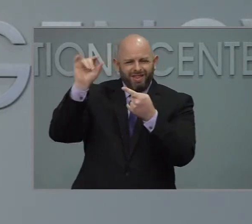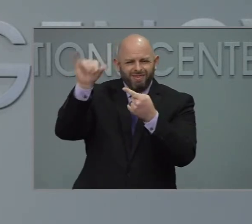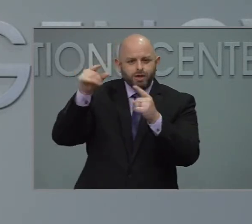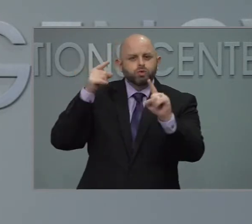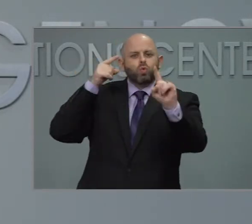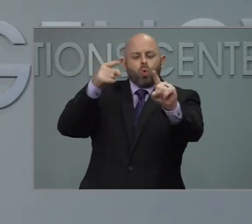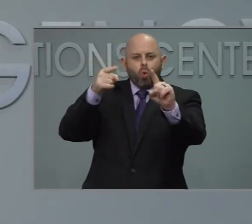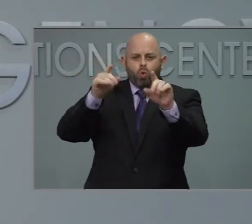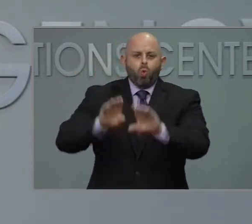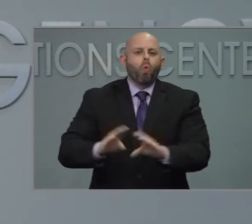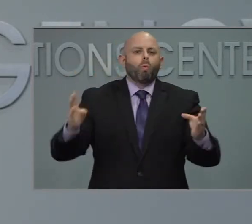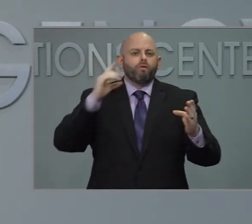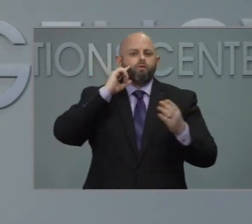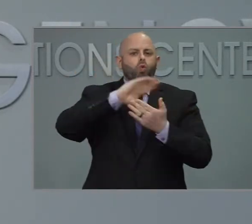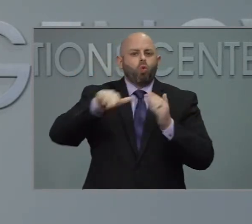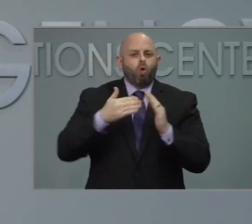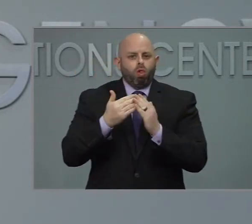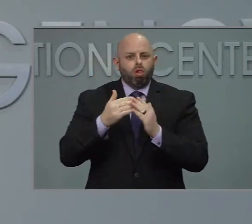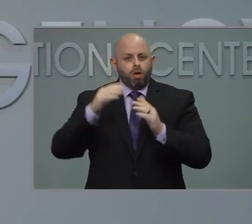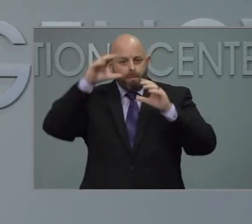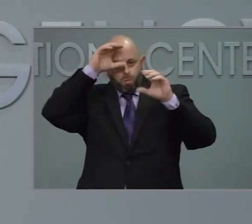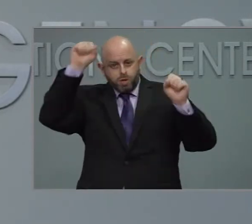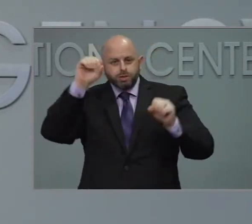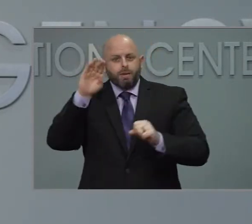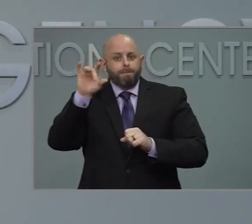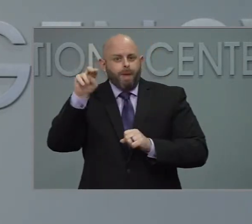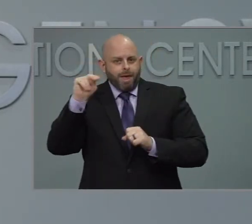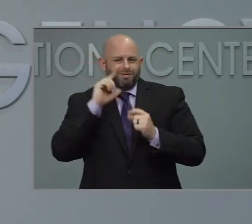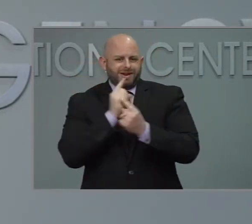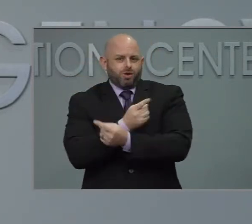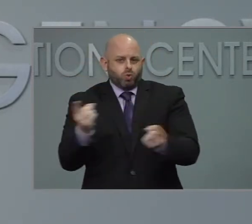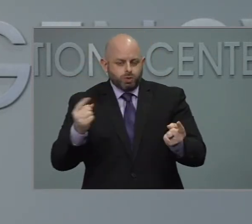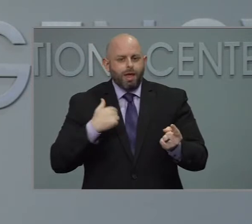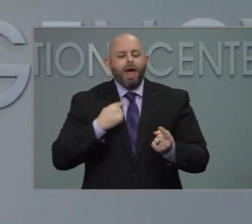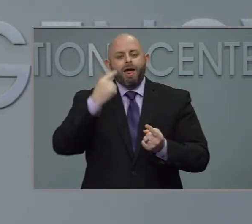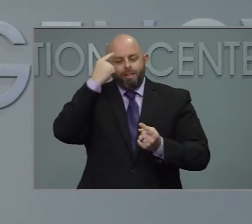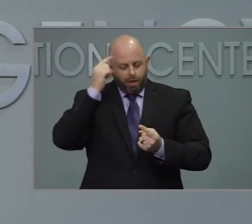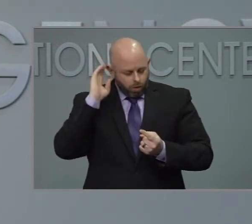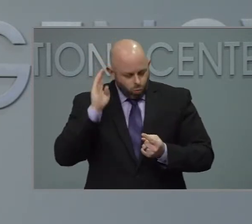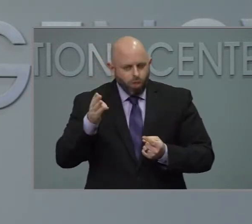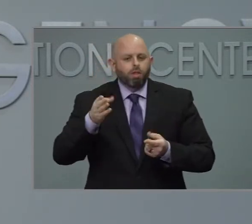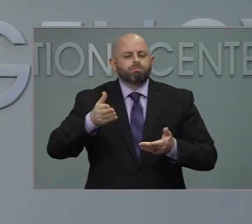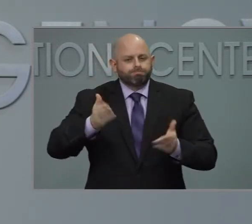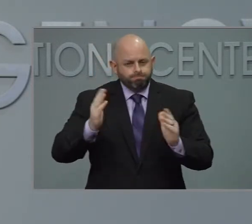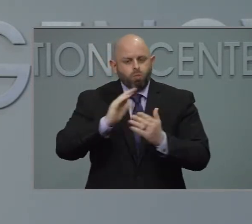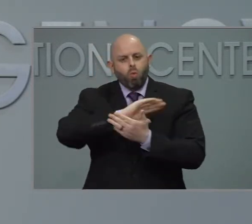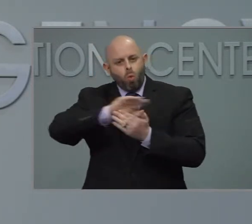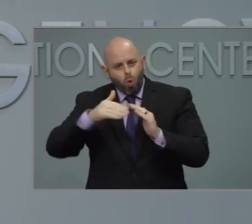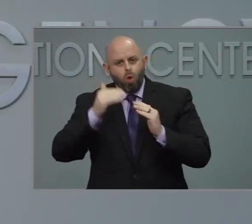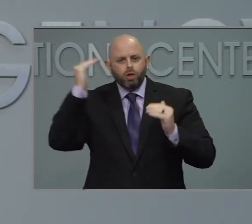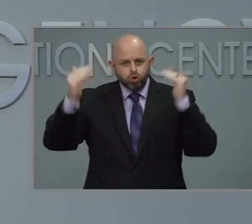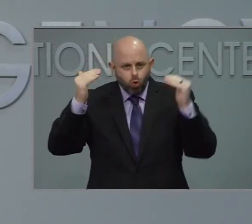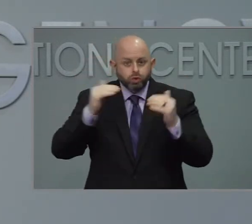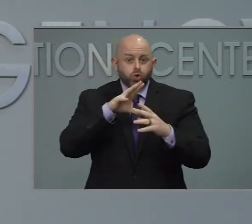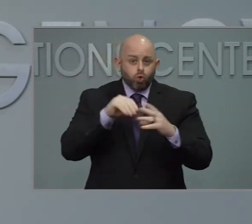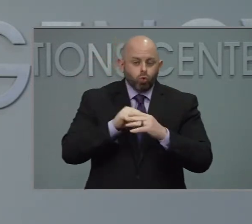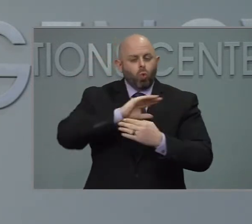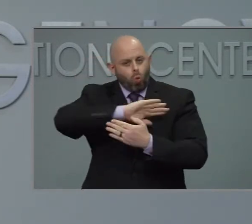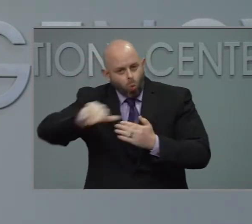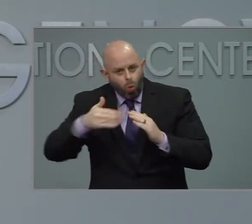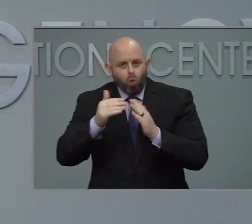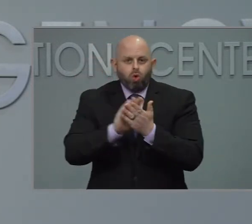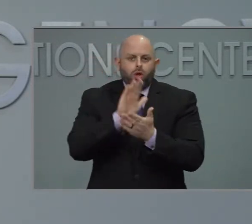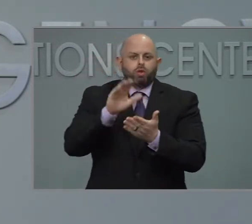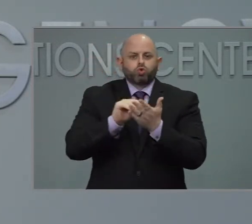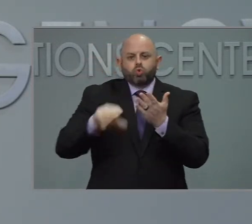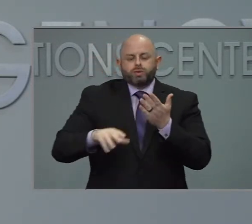by President Biden, I think we will be able to open up to all adults, and that would include other college students. So I think we're talking about